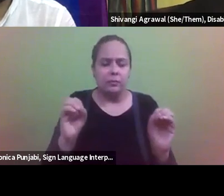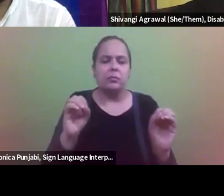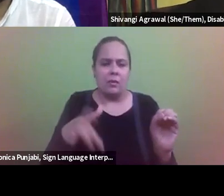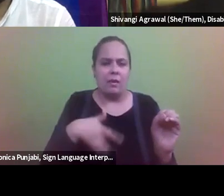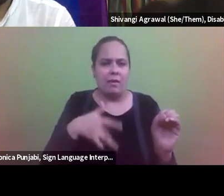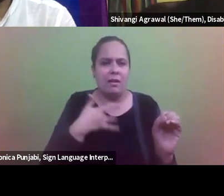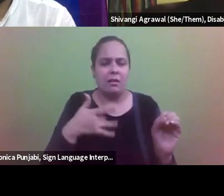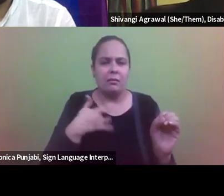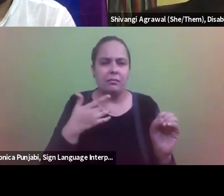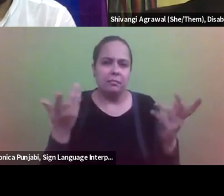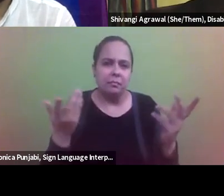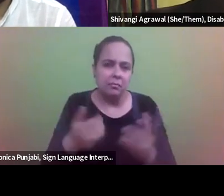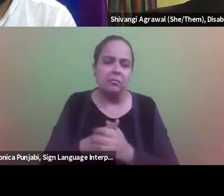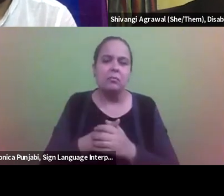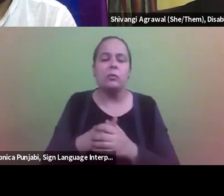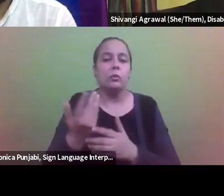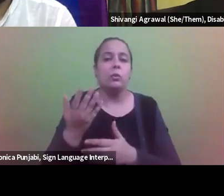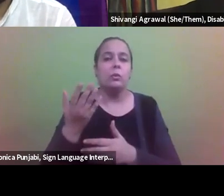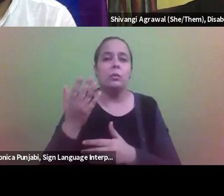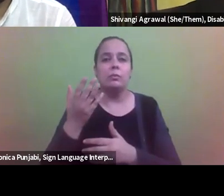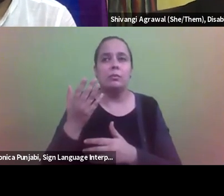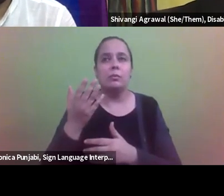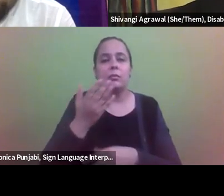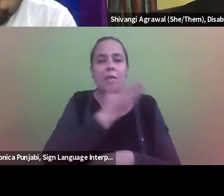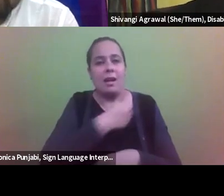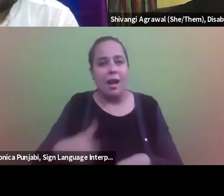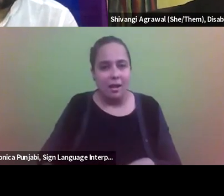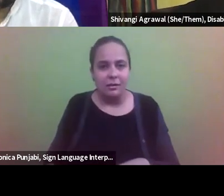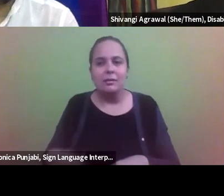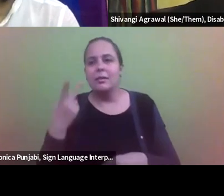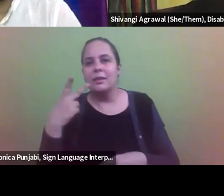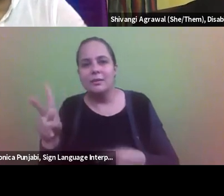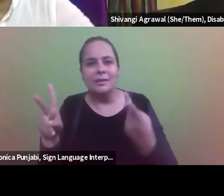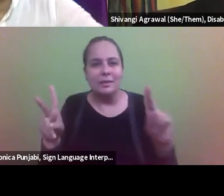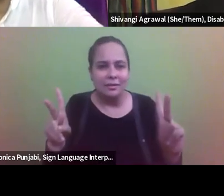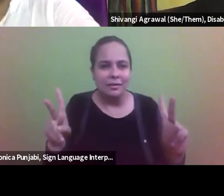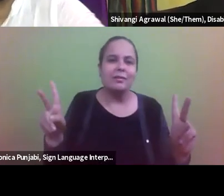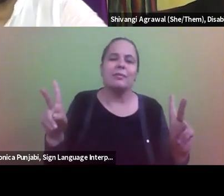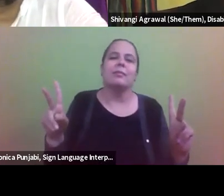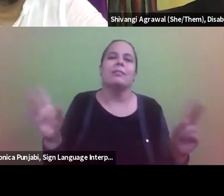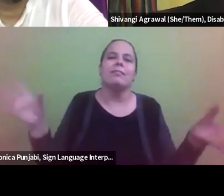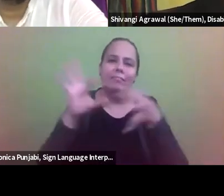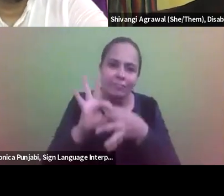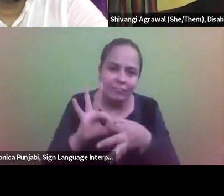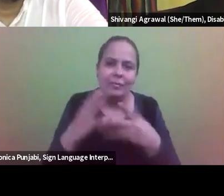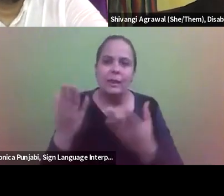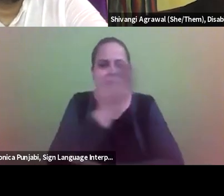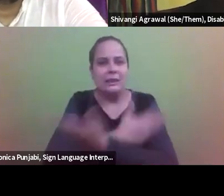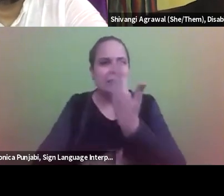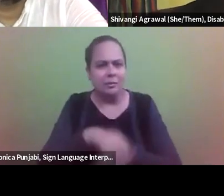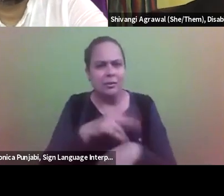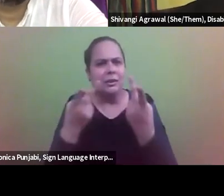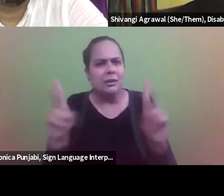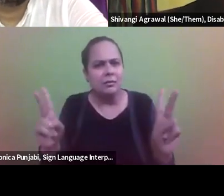intercaste or interdisability, inter religion, religious conversations, there is no way